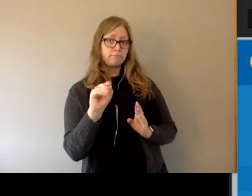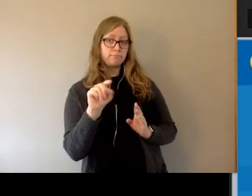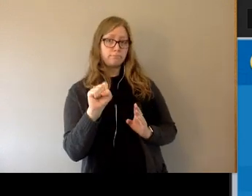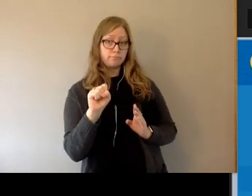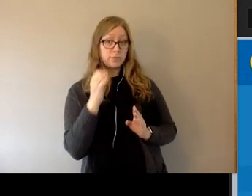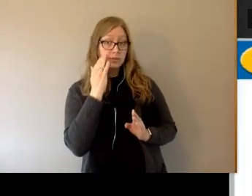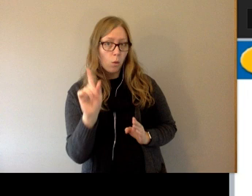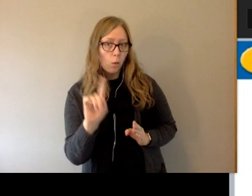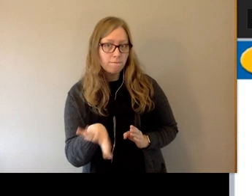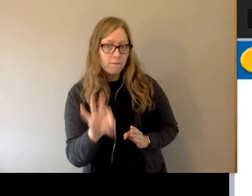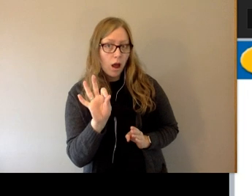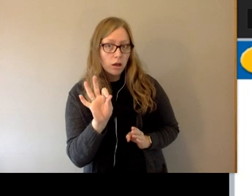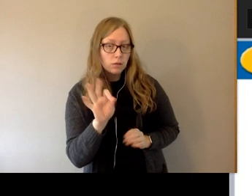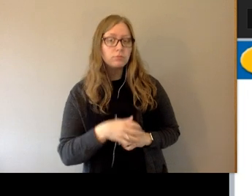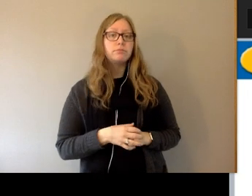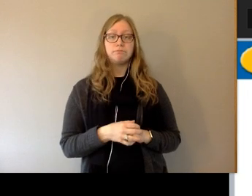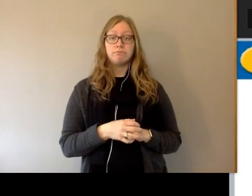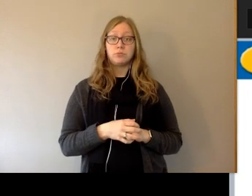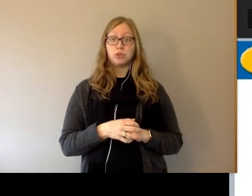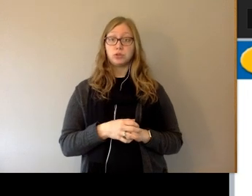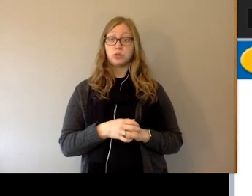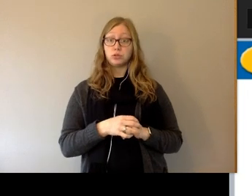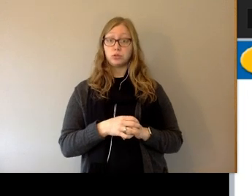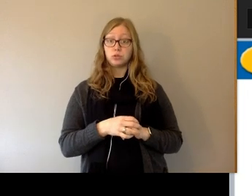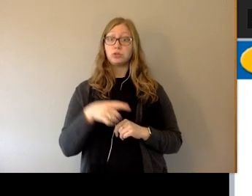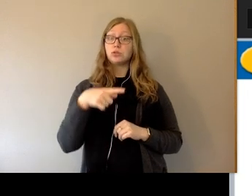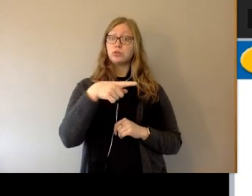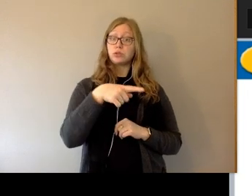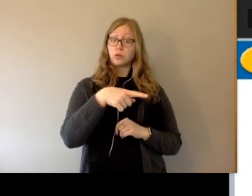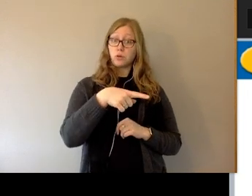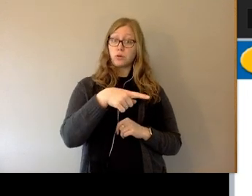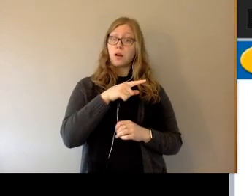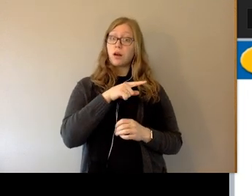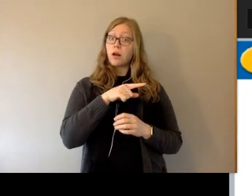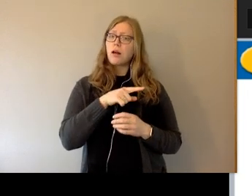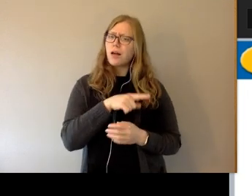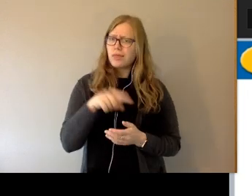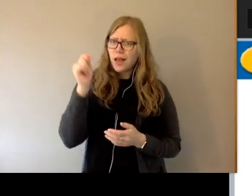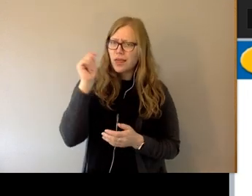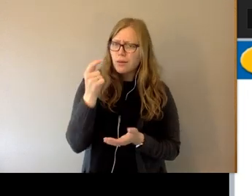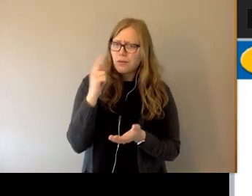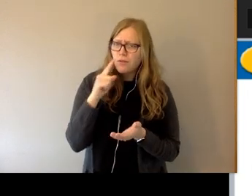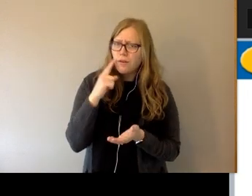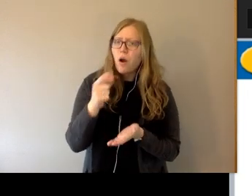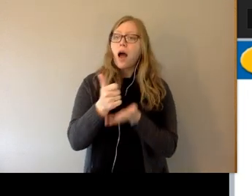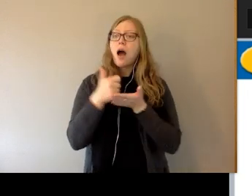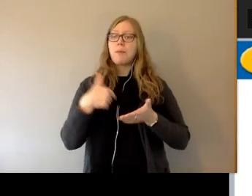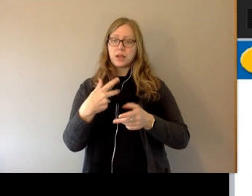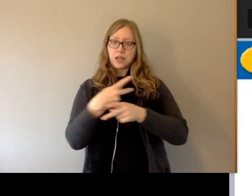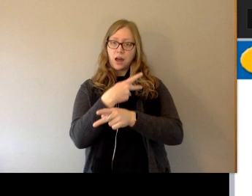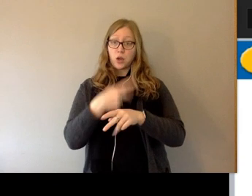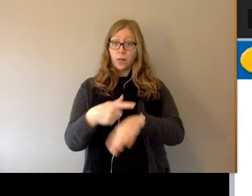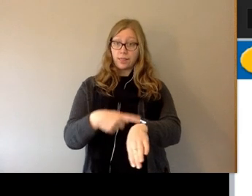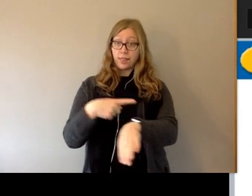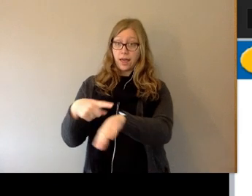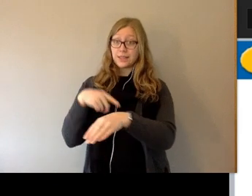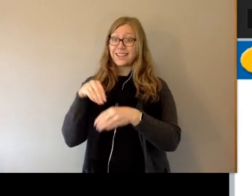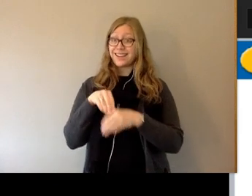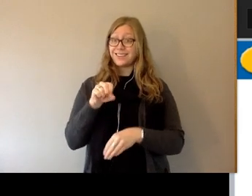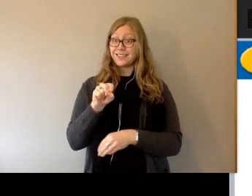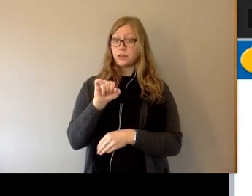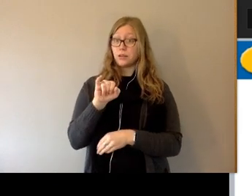them. So these theorems are going to help us to calculate some lengths in some similar